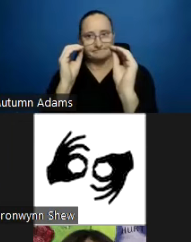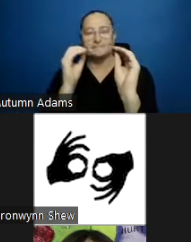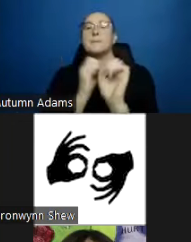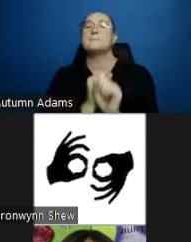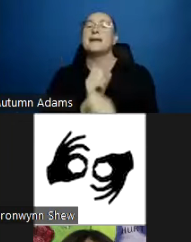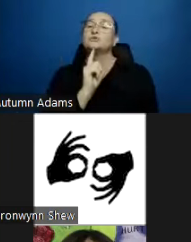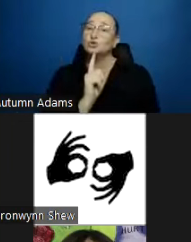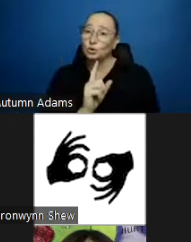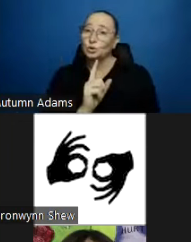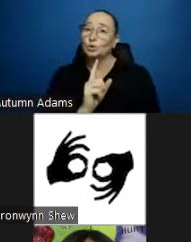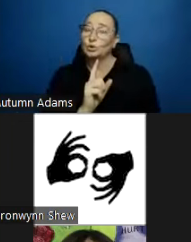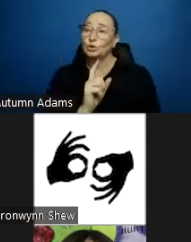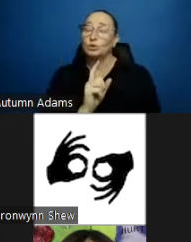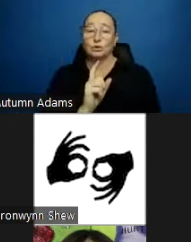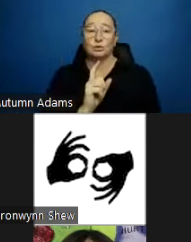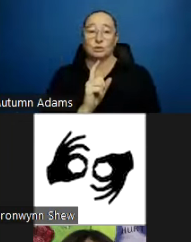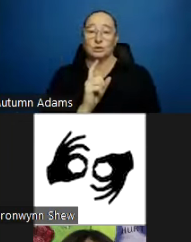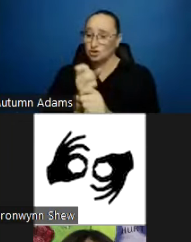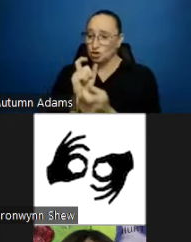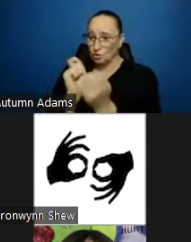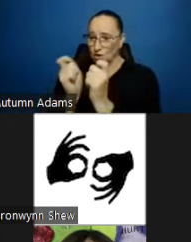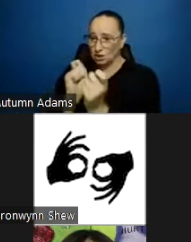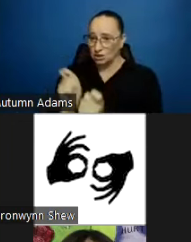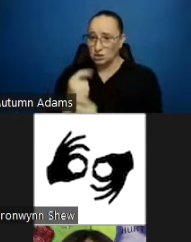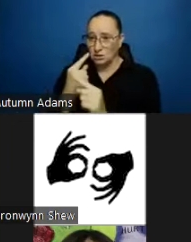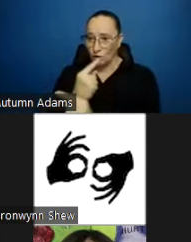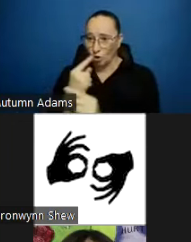that you make the appropriate adjustments as needed.